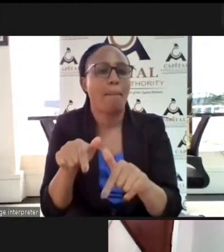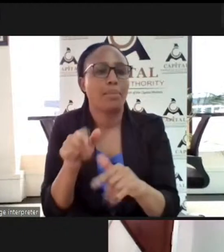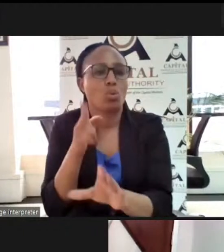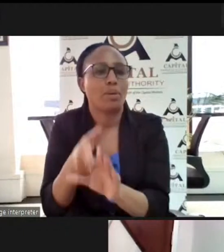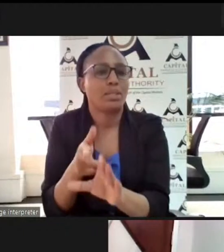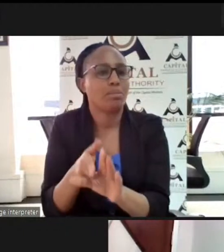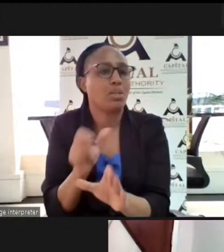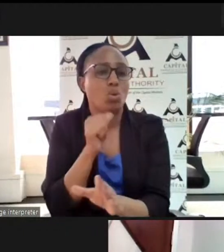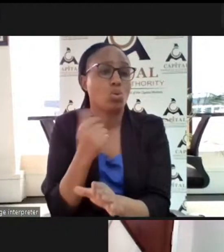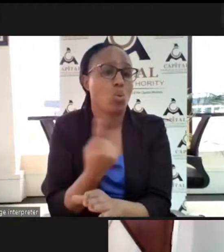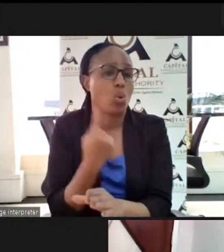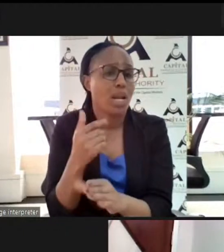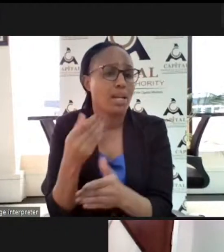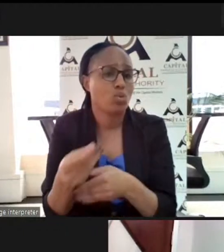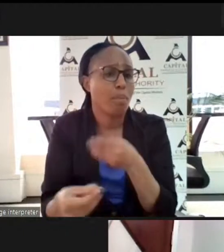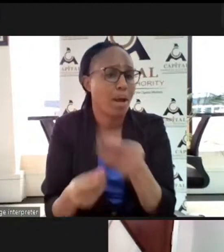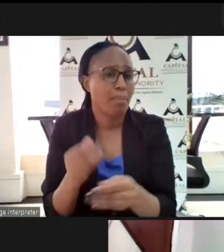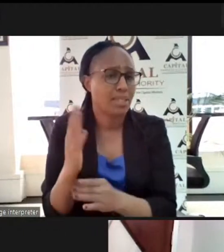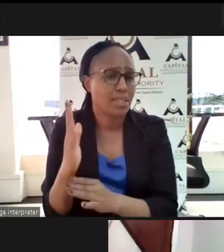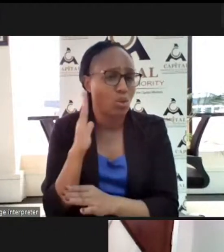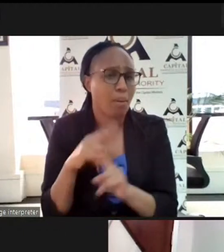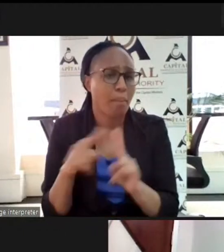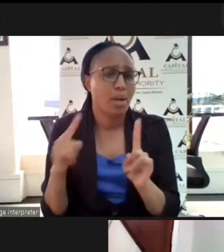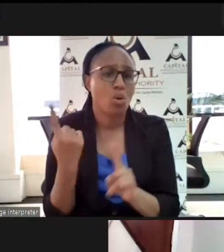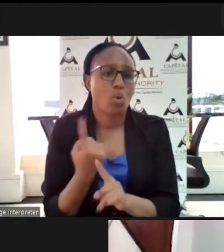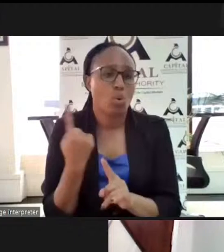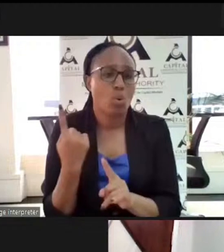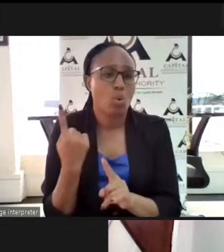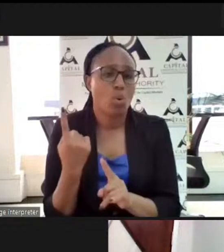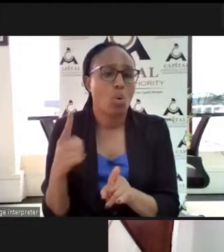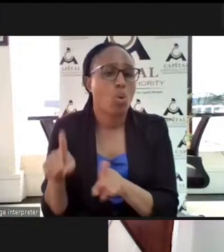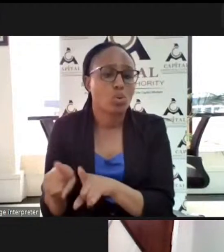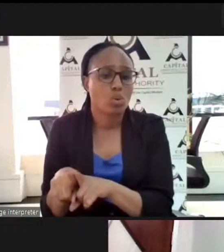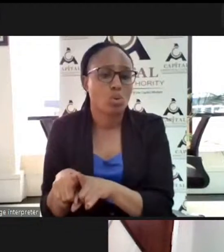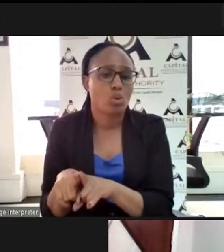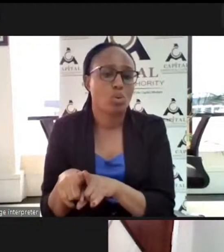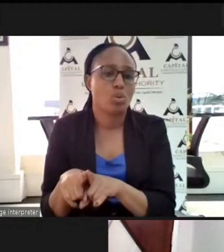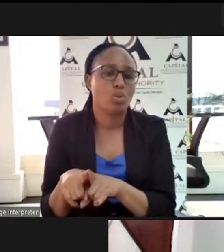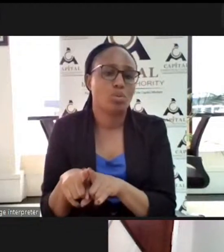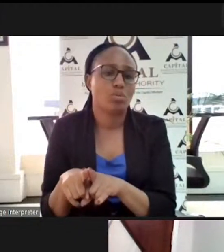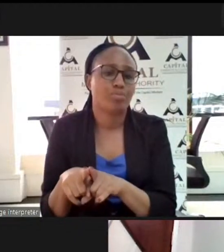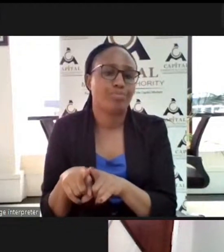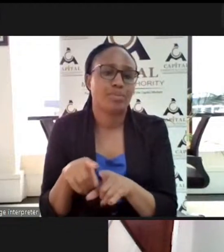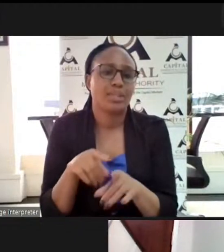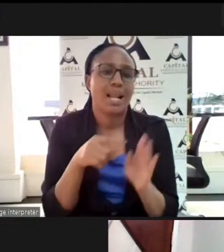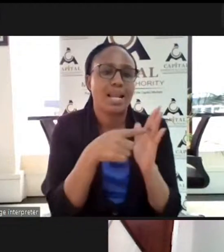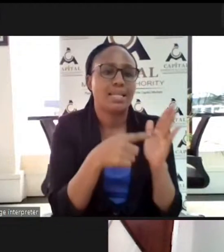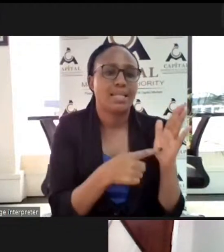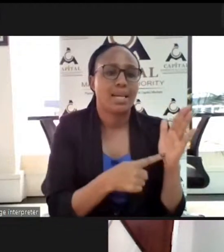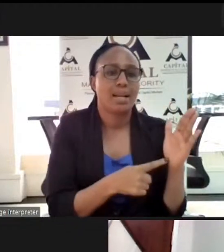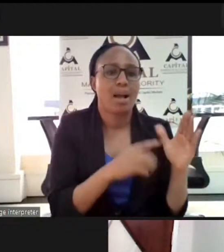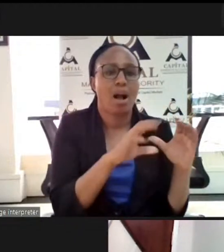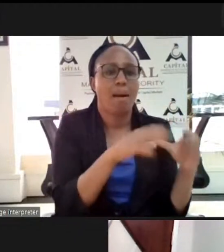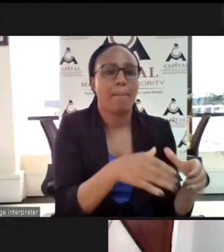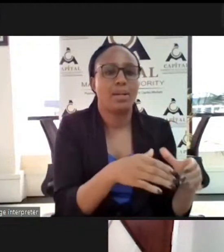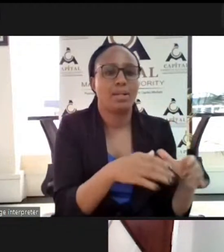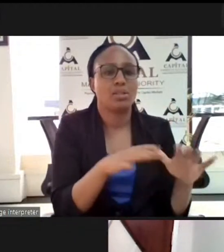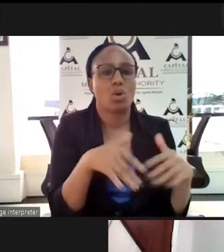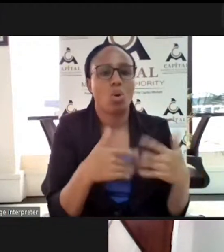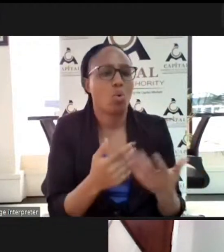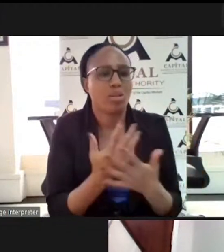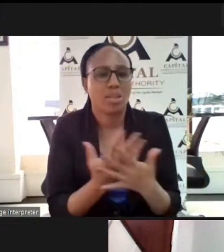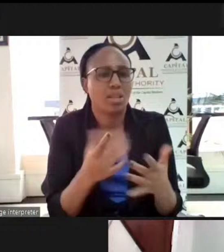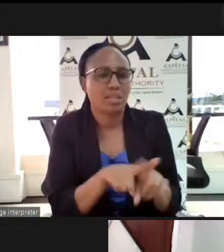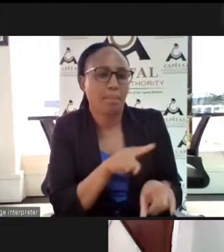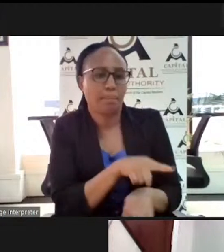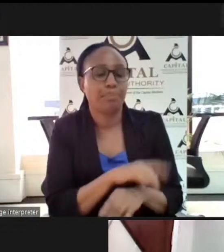only in buying securities but also in either listing companies or those kind of things.